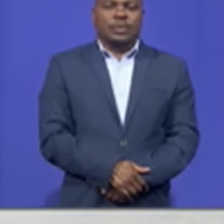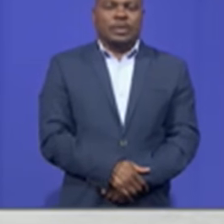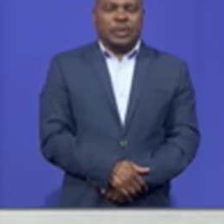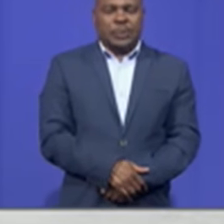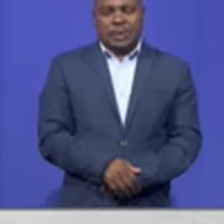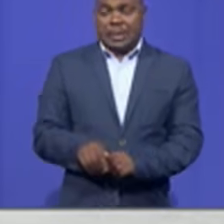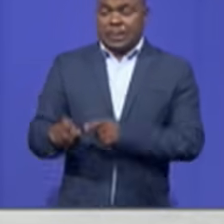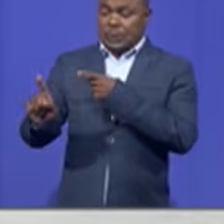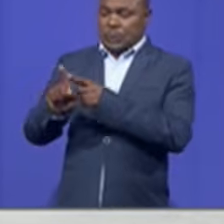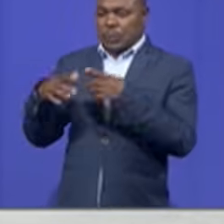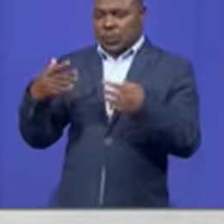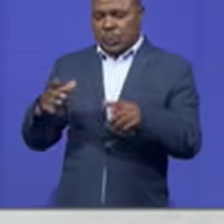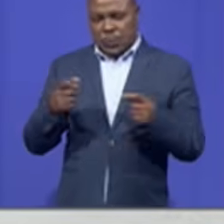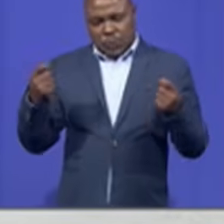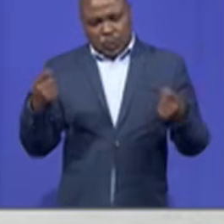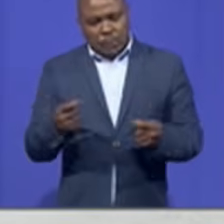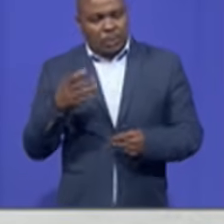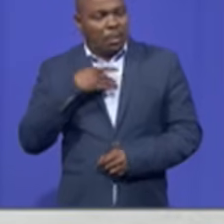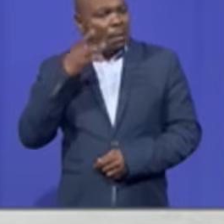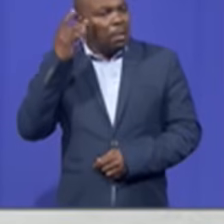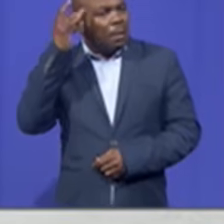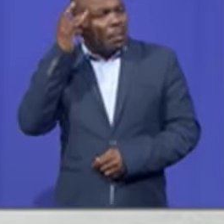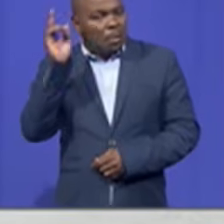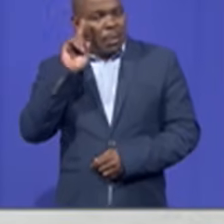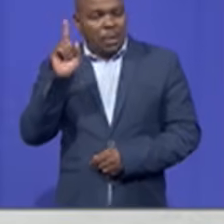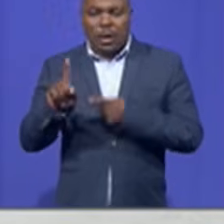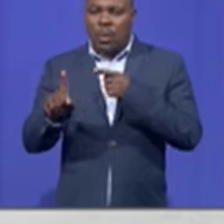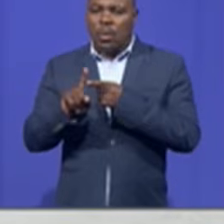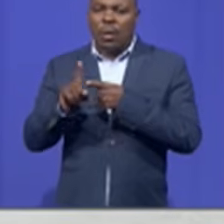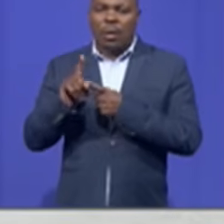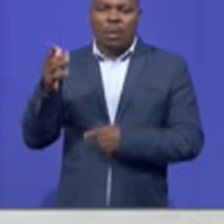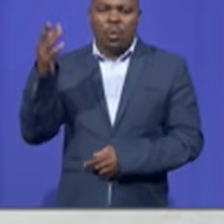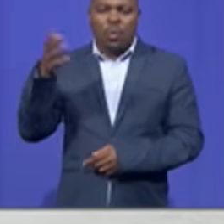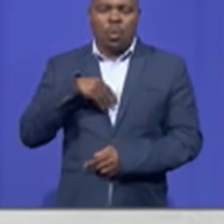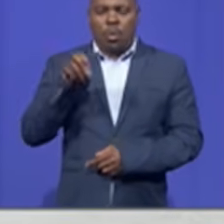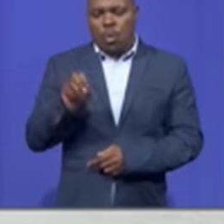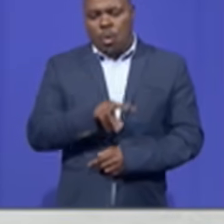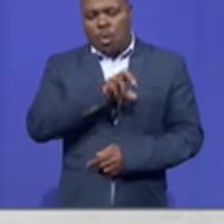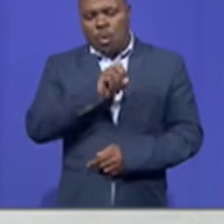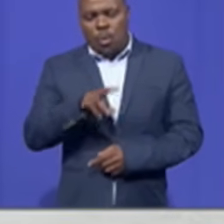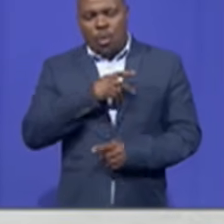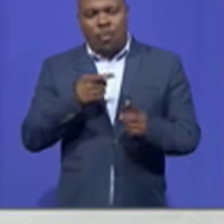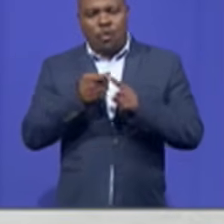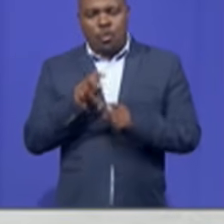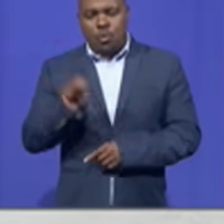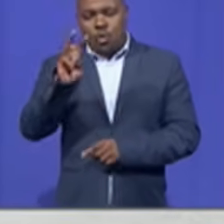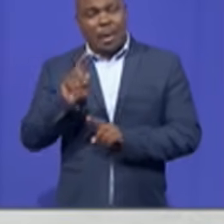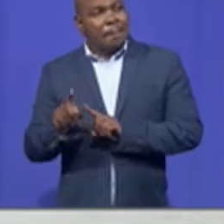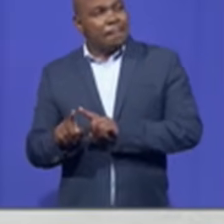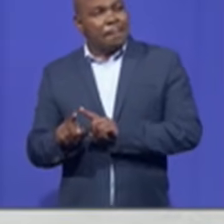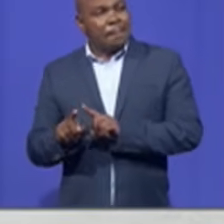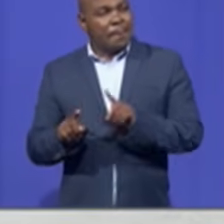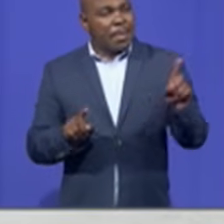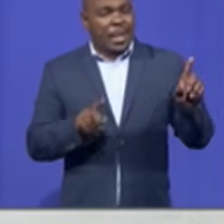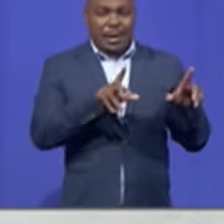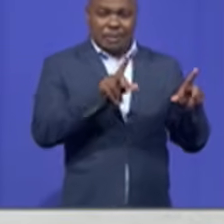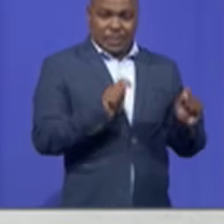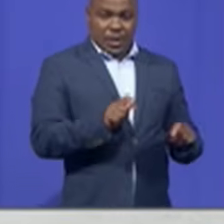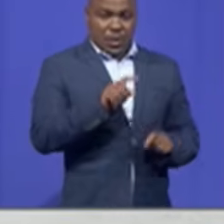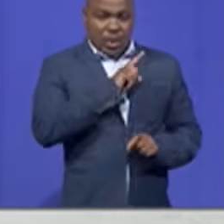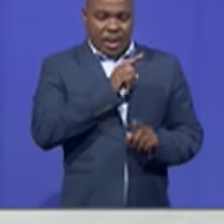Senganga Molosankwe ke utlwile ka ga ene fa ne a tsamaya ka maoto go tswa kwa Northwest go ya kwa Cape Town mme a